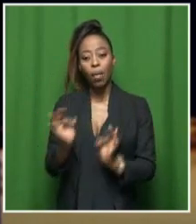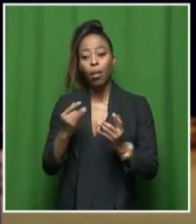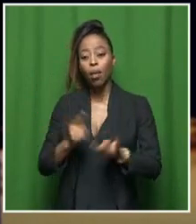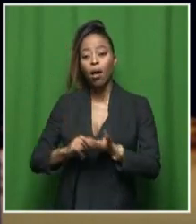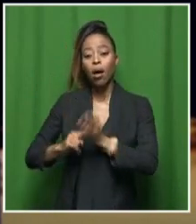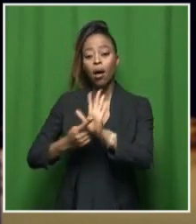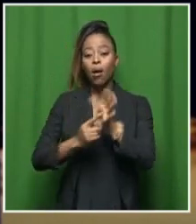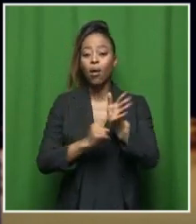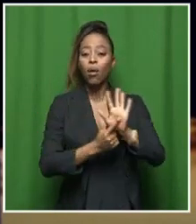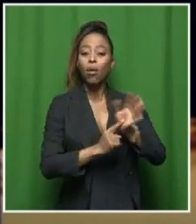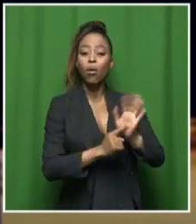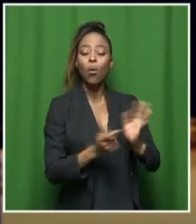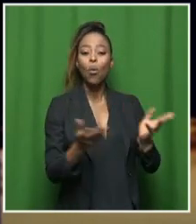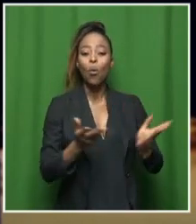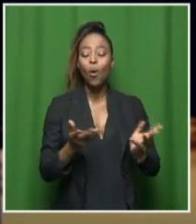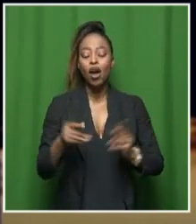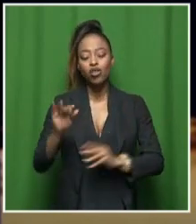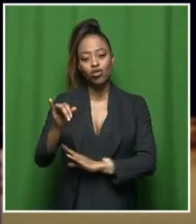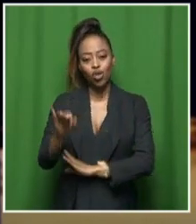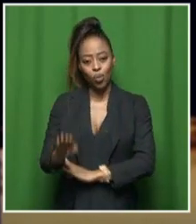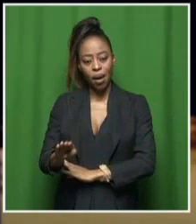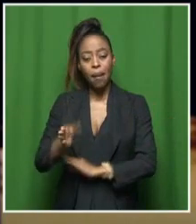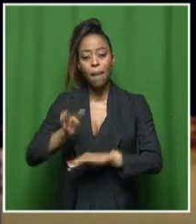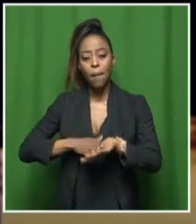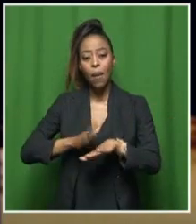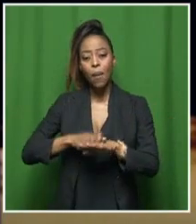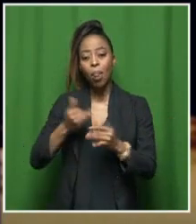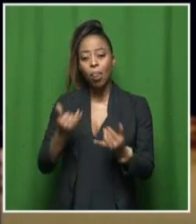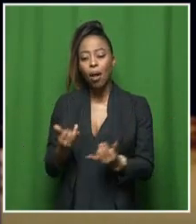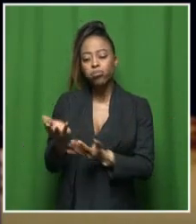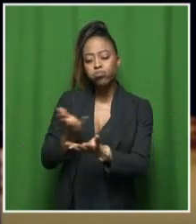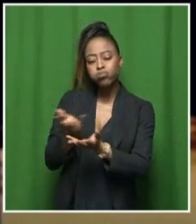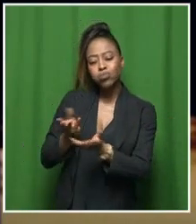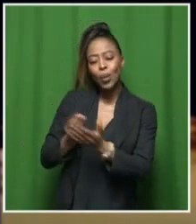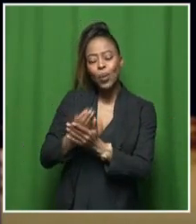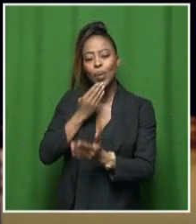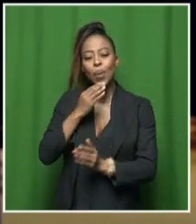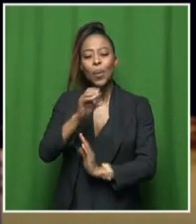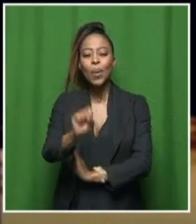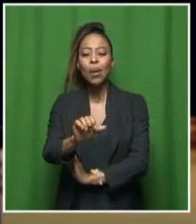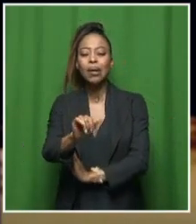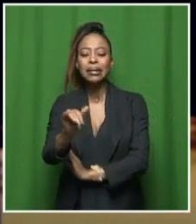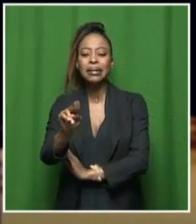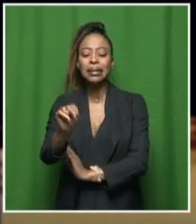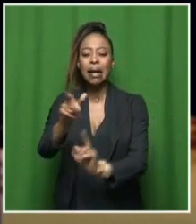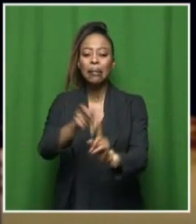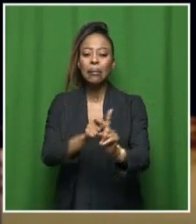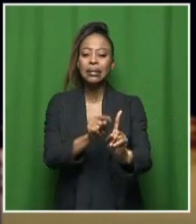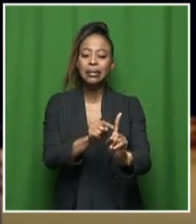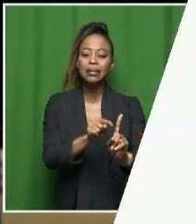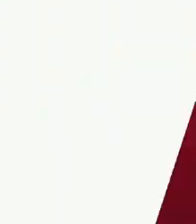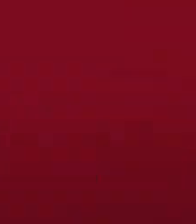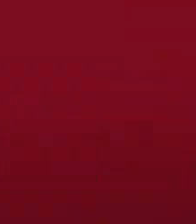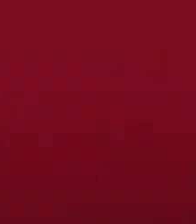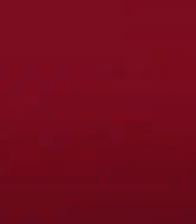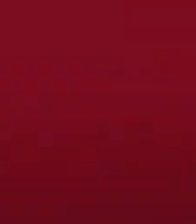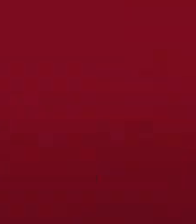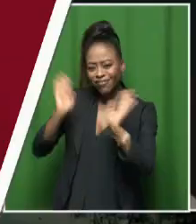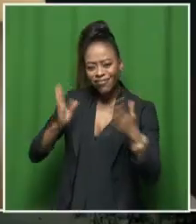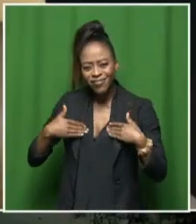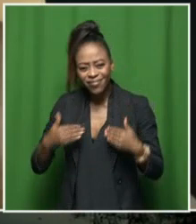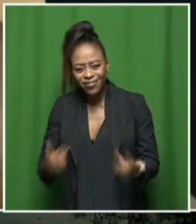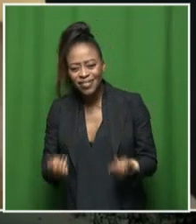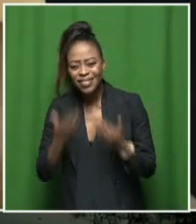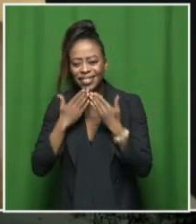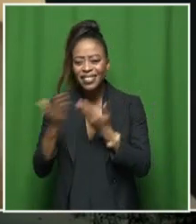at the Melrose Gallery in Johannesburg. And for more on this, let's now chat to St. Francis Tohlang. St. Francis, a very good morning. Thank you so much for joining